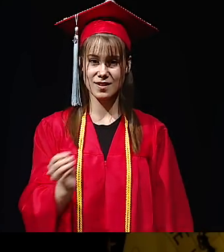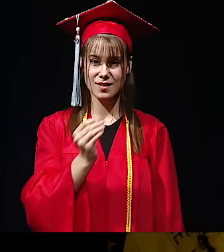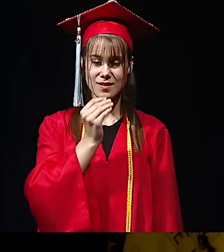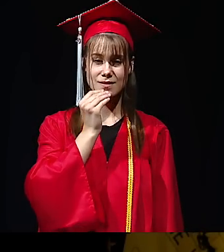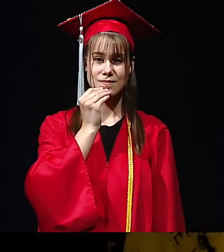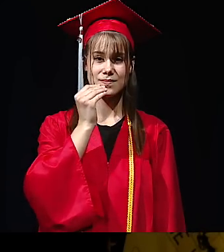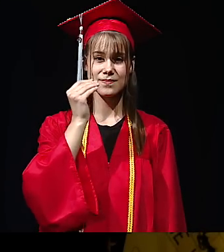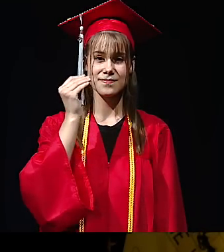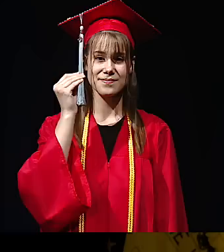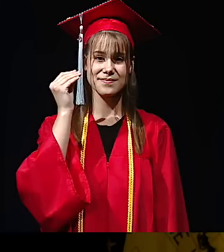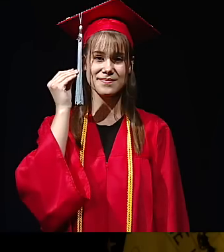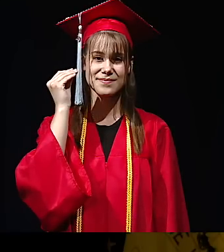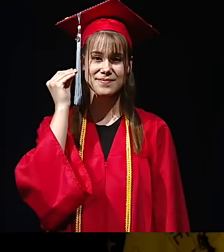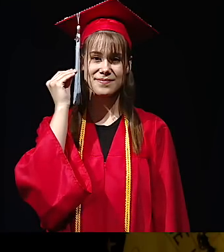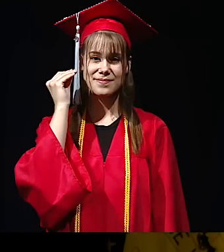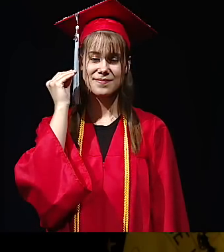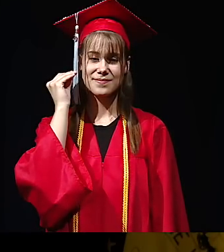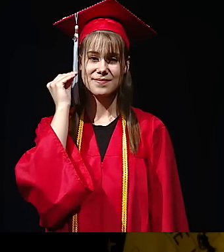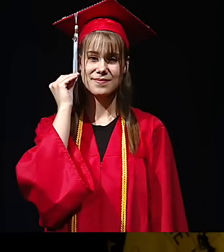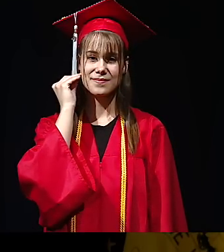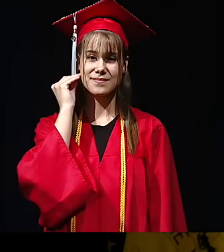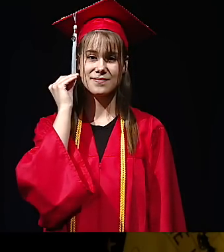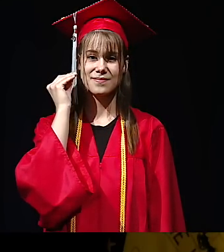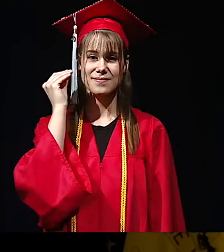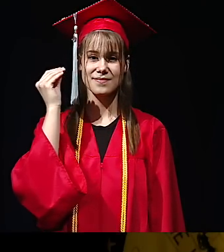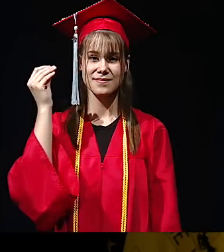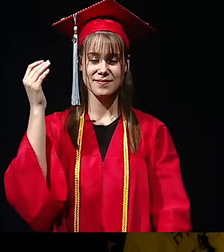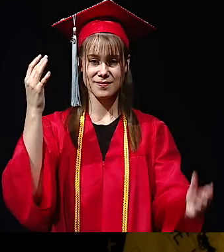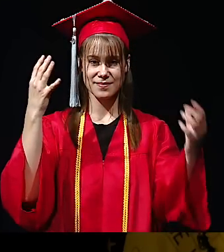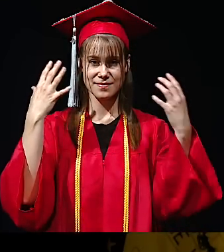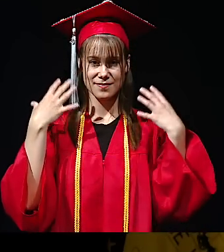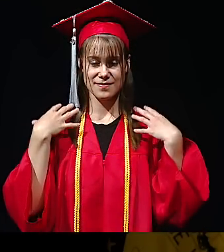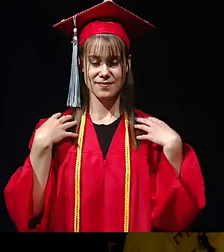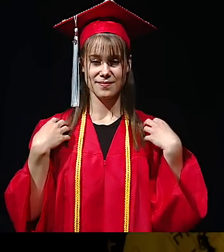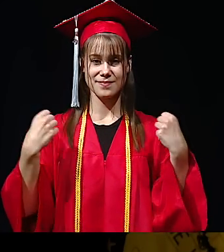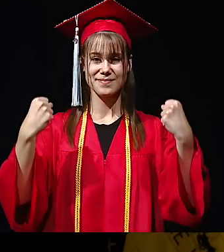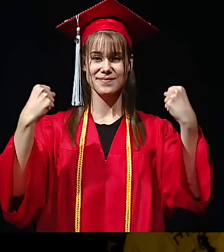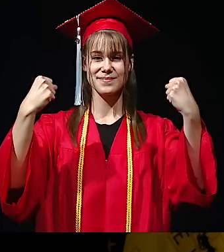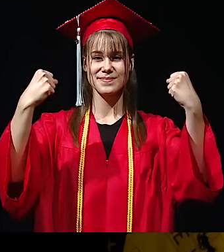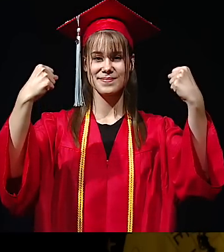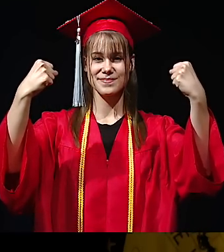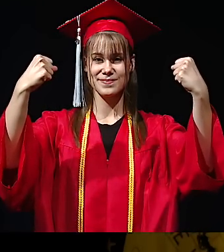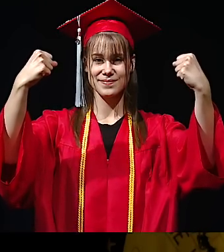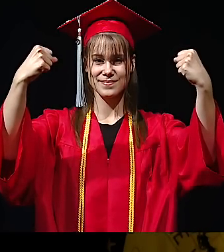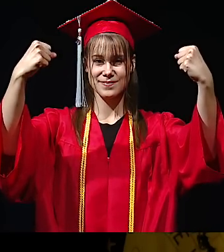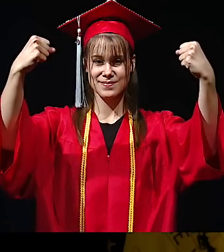free and the home of the